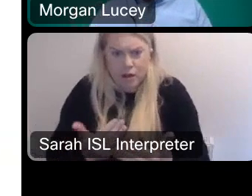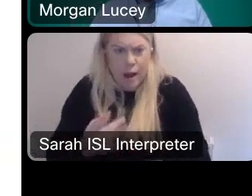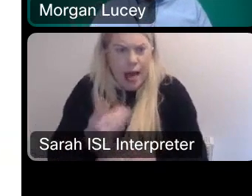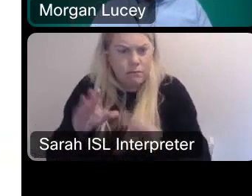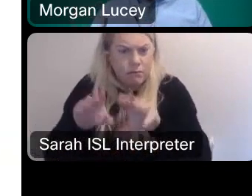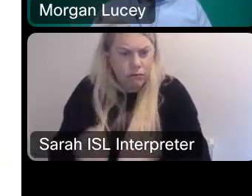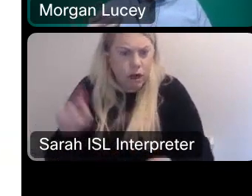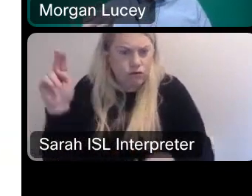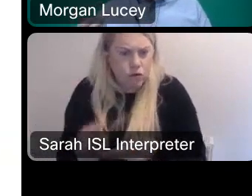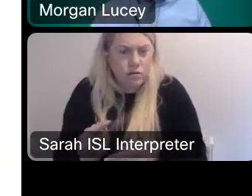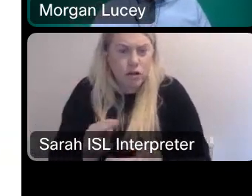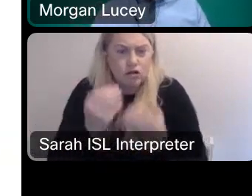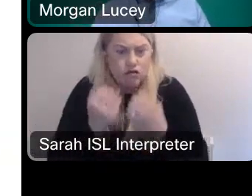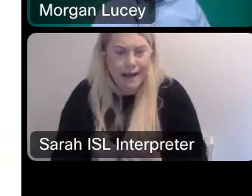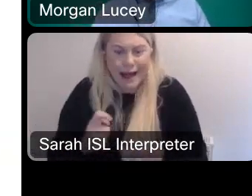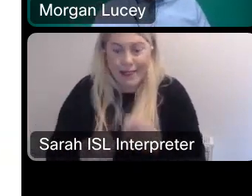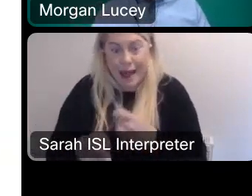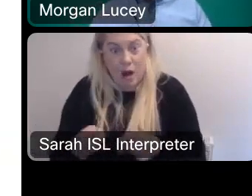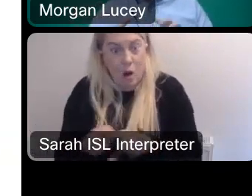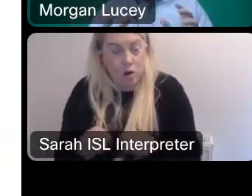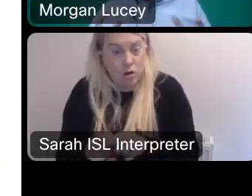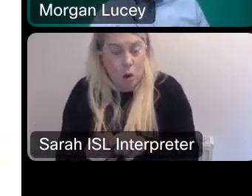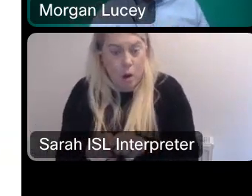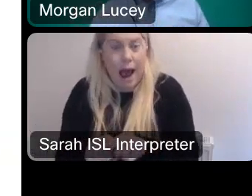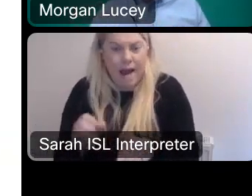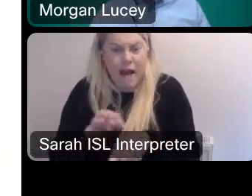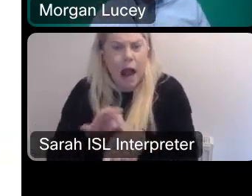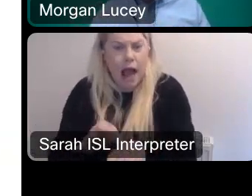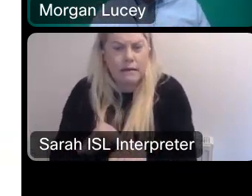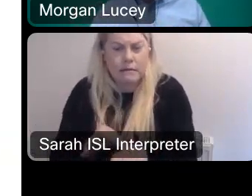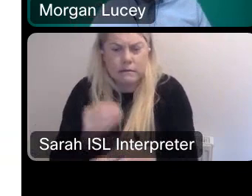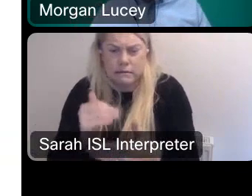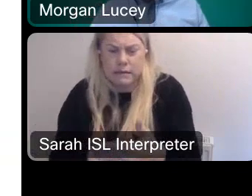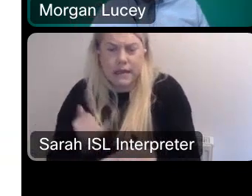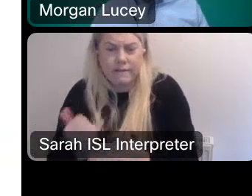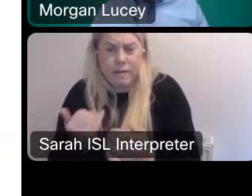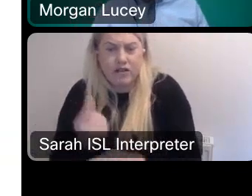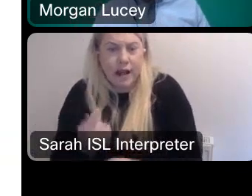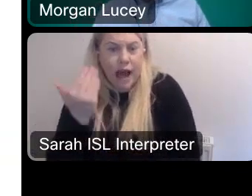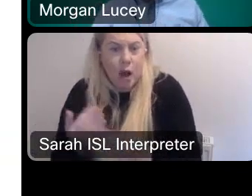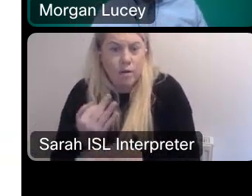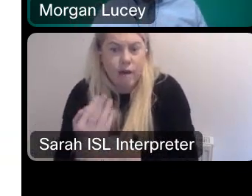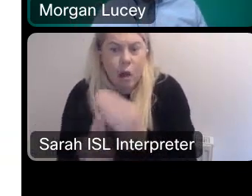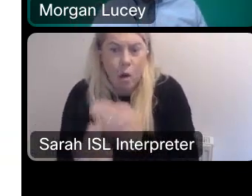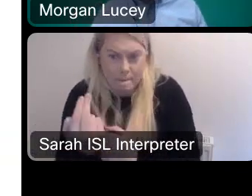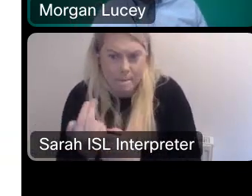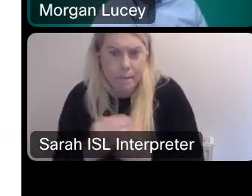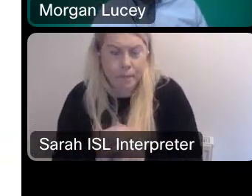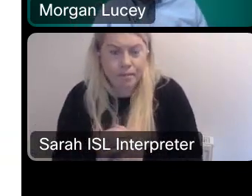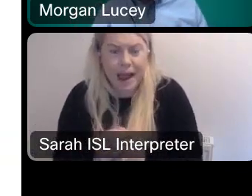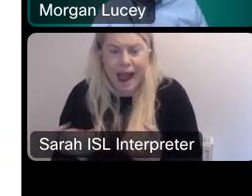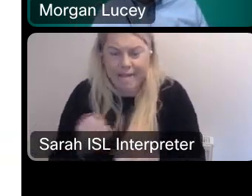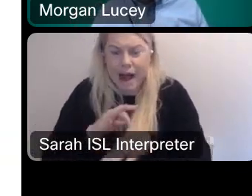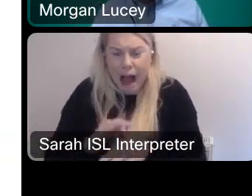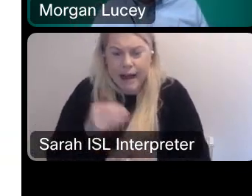gives you guidance on the follow-up process around that, and gives you kind of a reference point for everybody involved to track back to. It's a